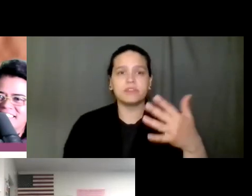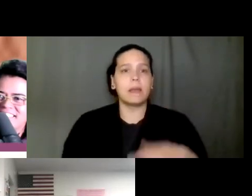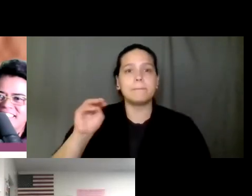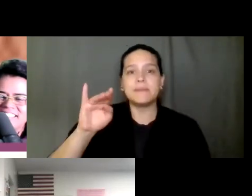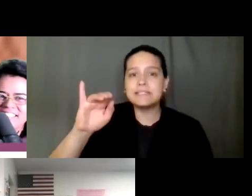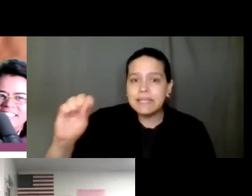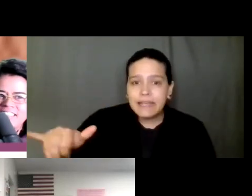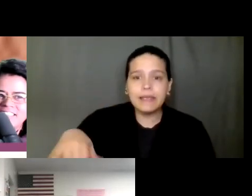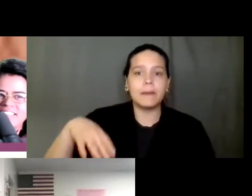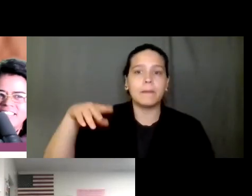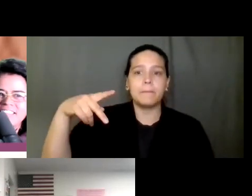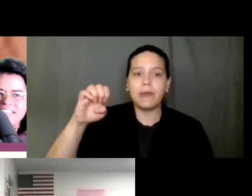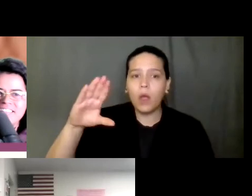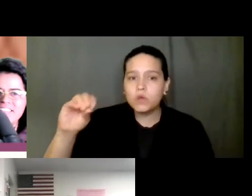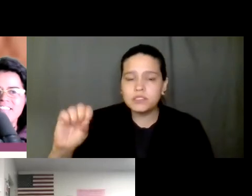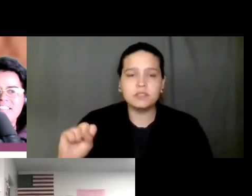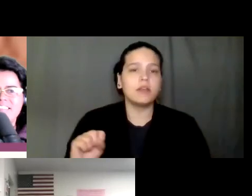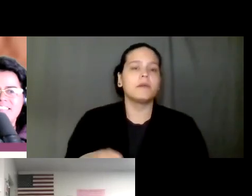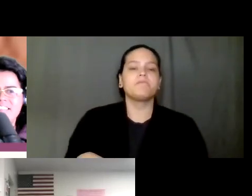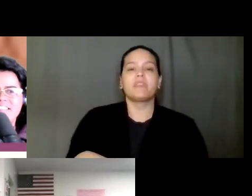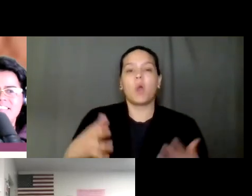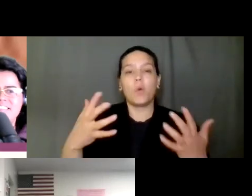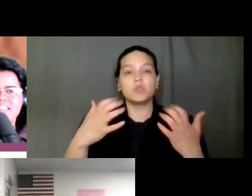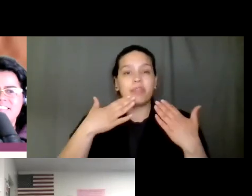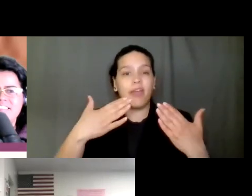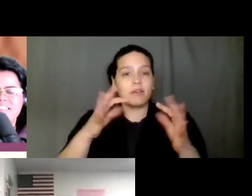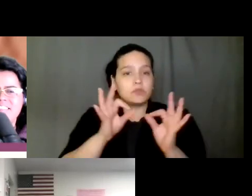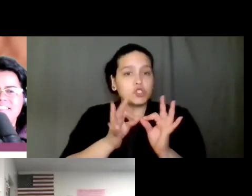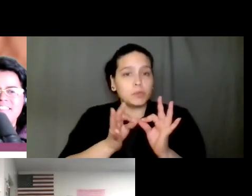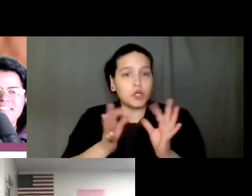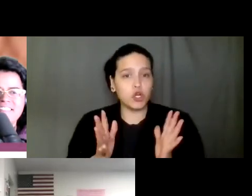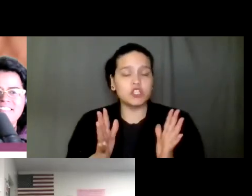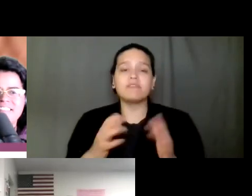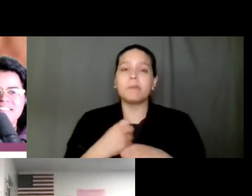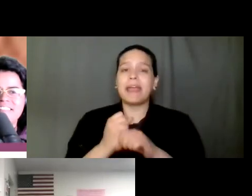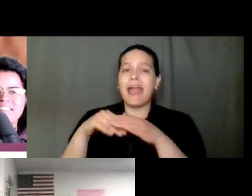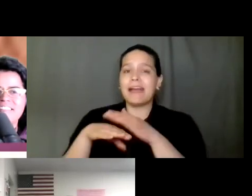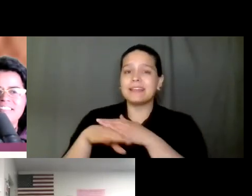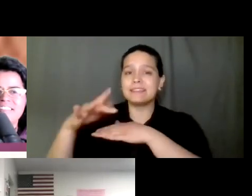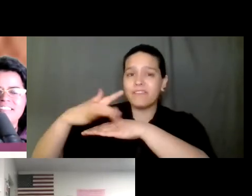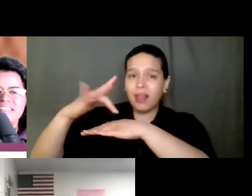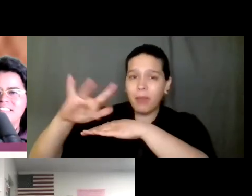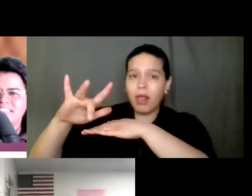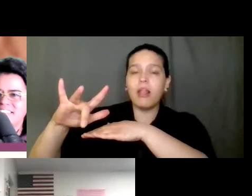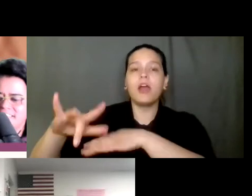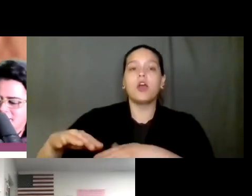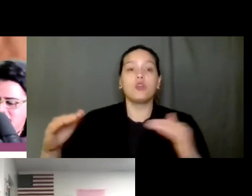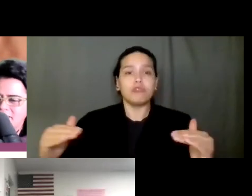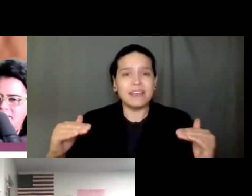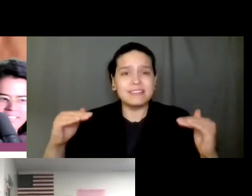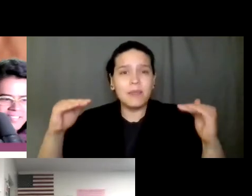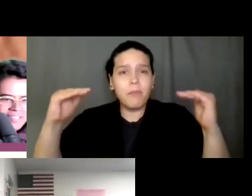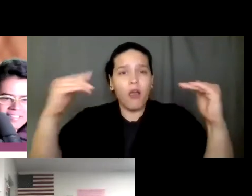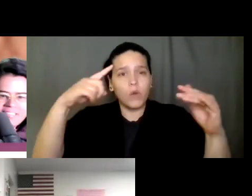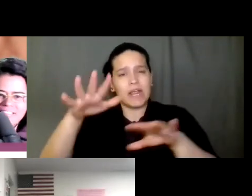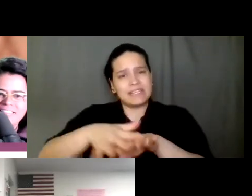joining us. We want to thank our ASL interpreters for making the access available, raising the bar for the